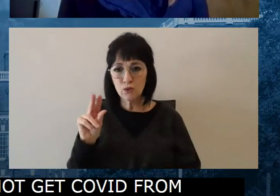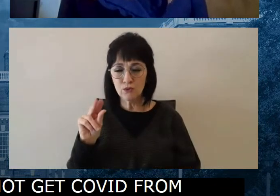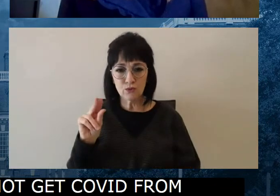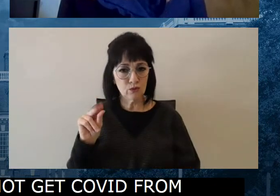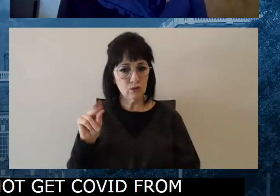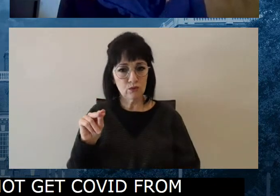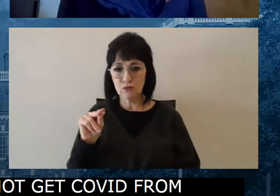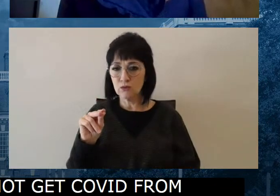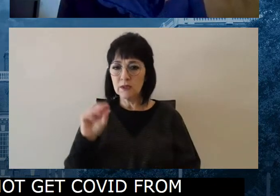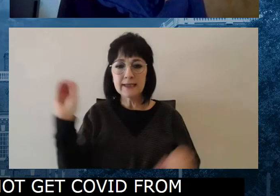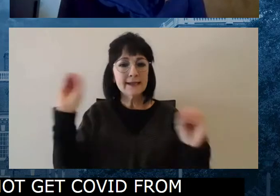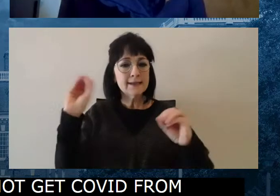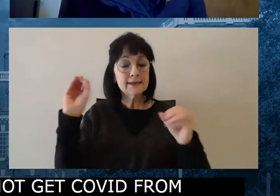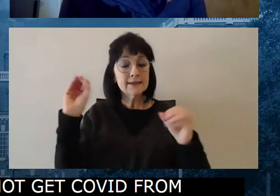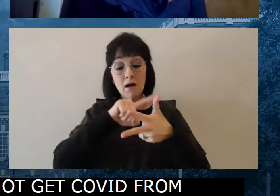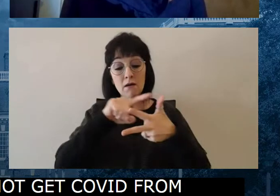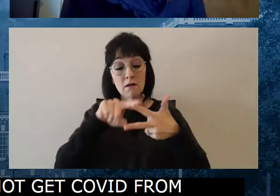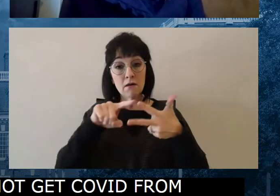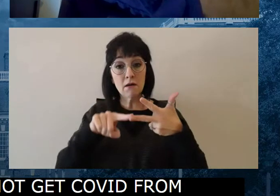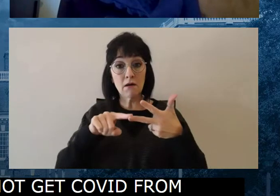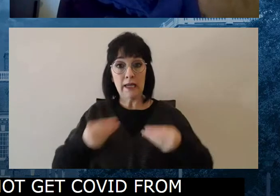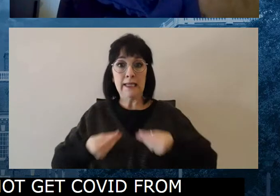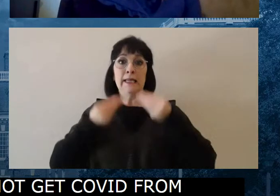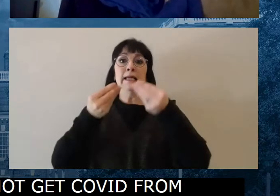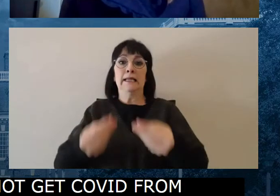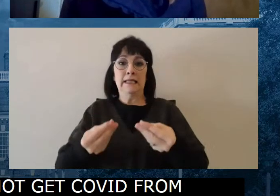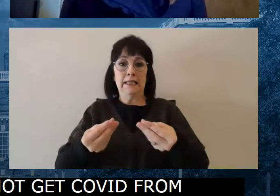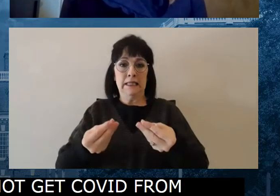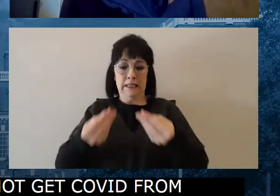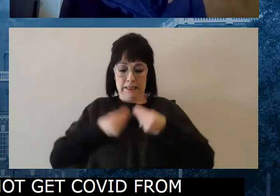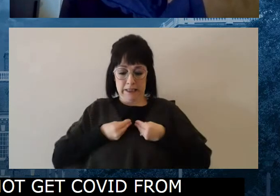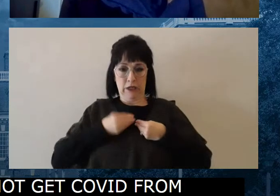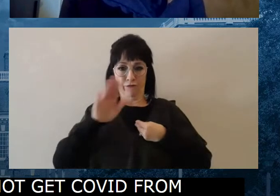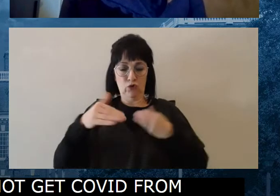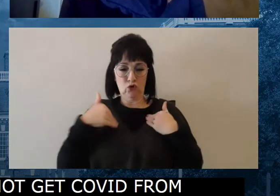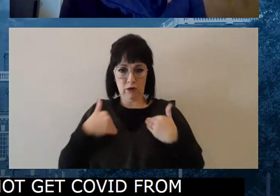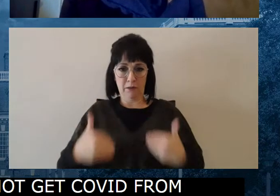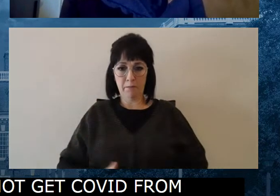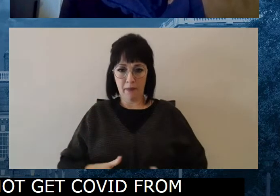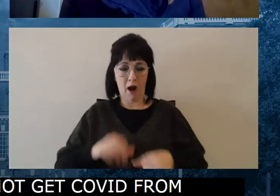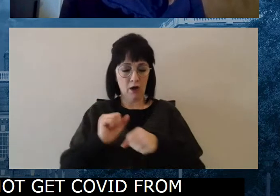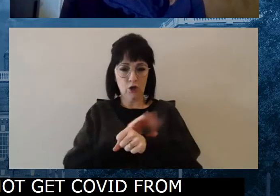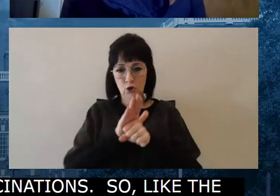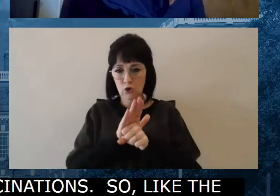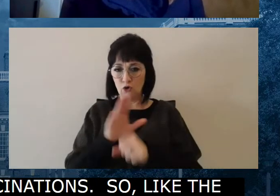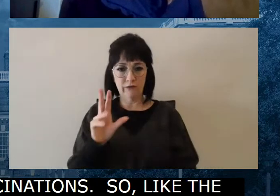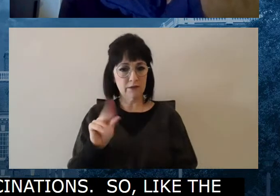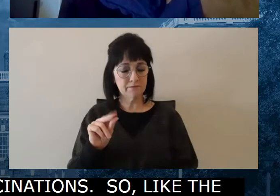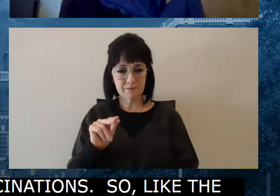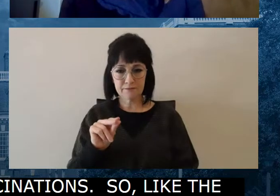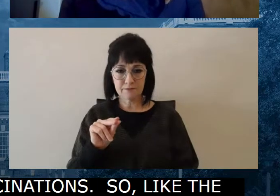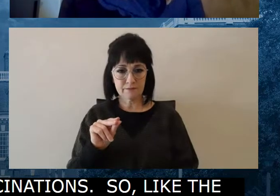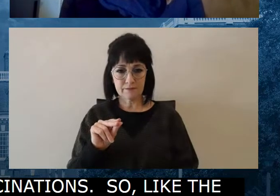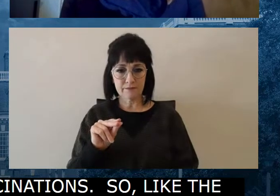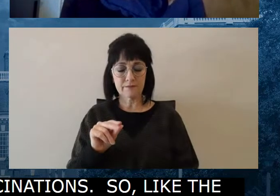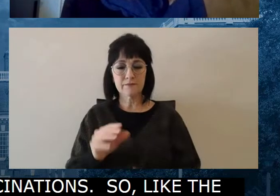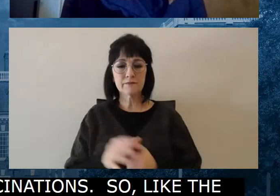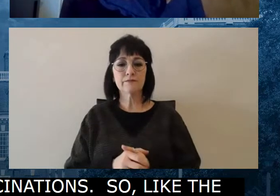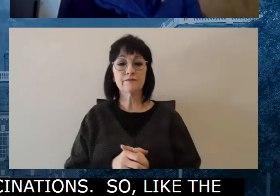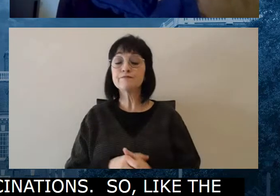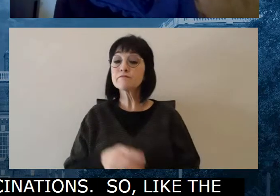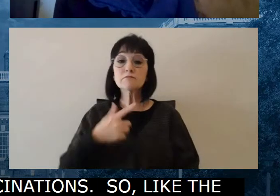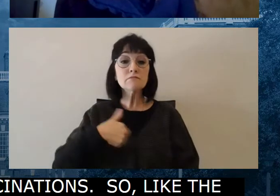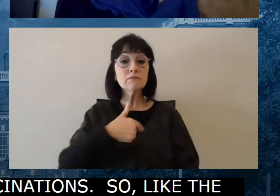So like the other vaccines, we will not be targeting any particular